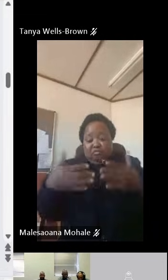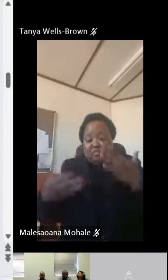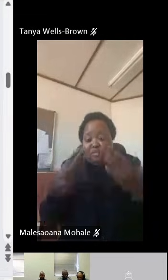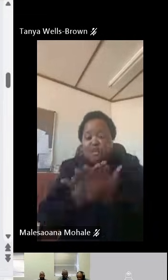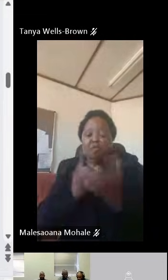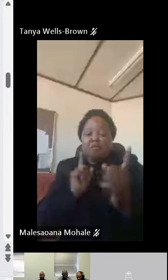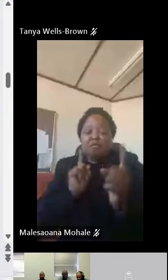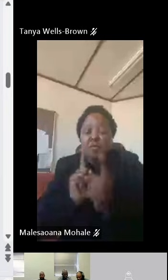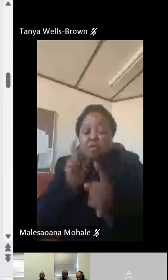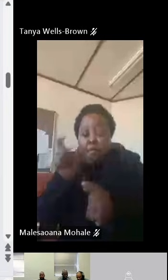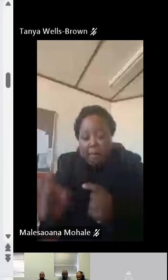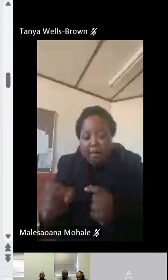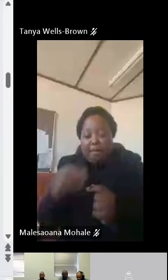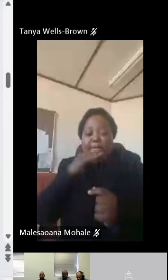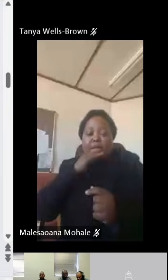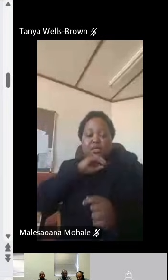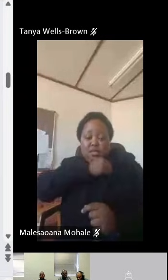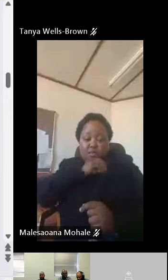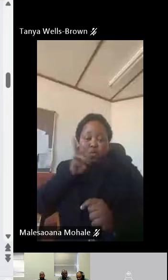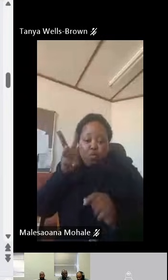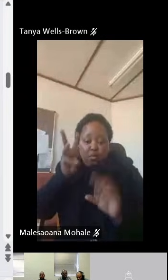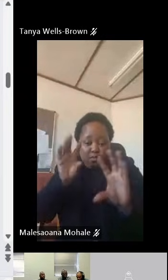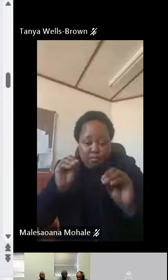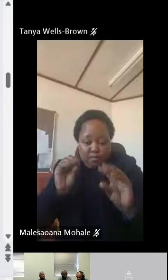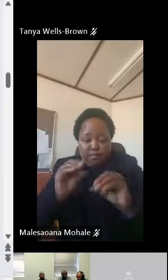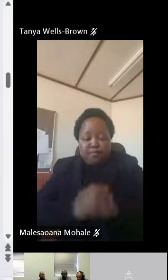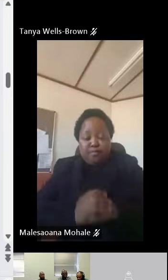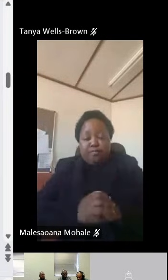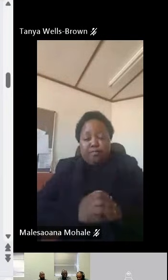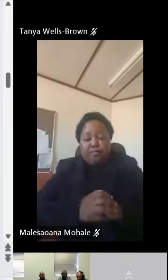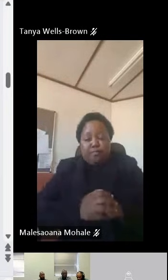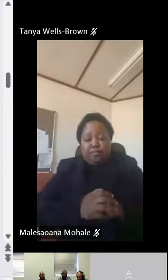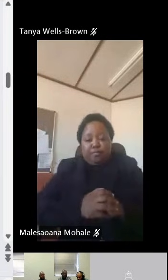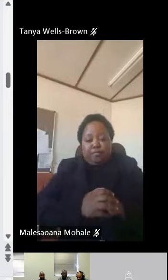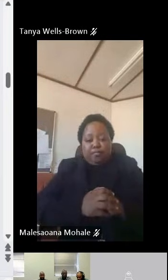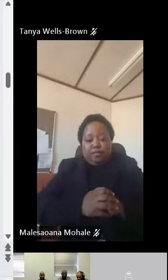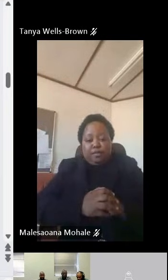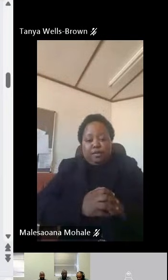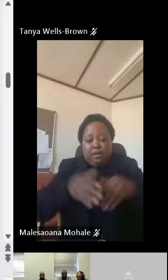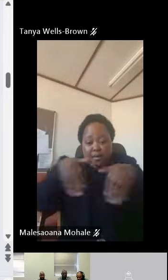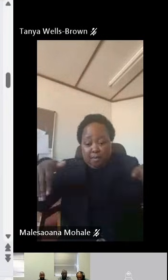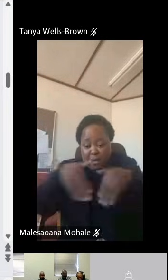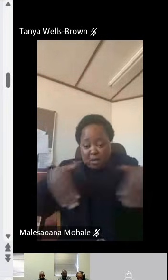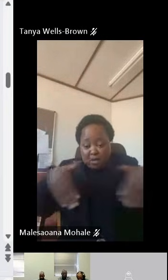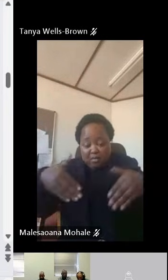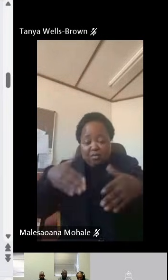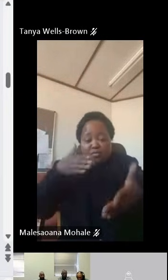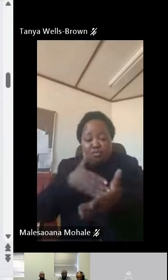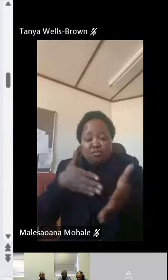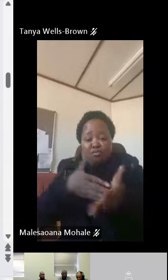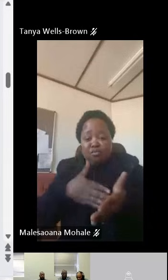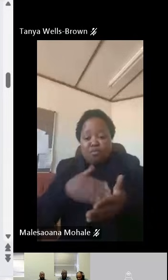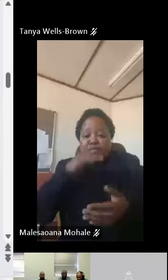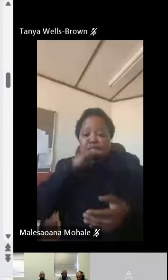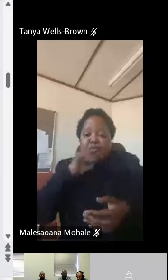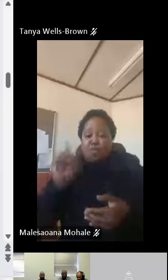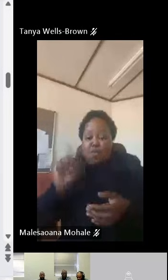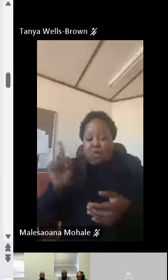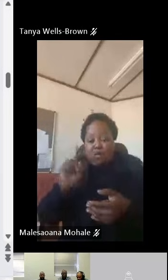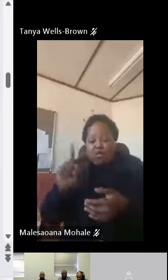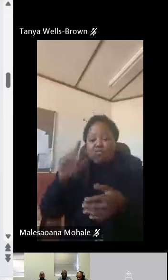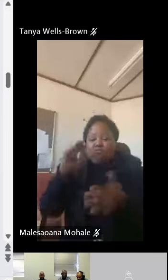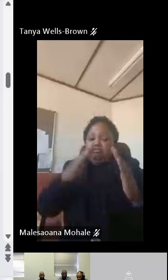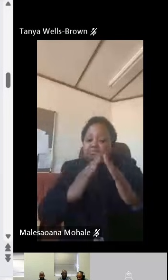disability. By barriers, I can make an example that in our societies,